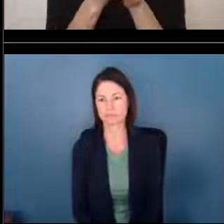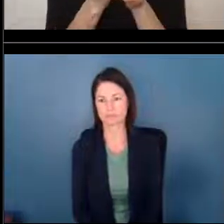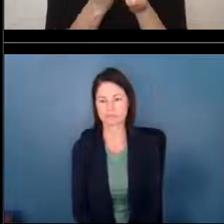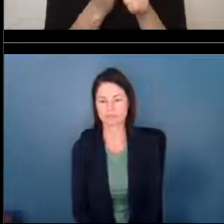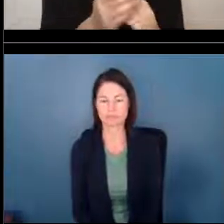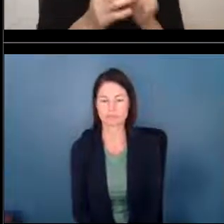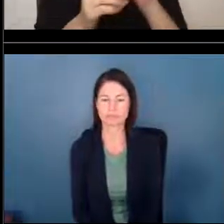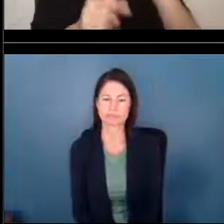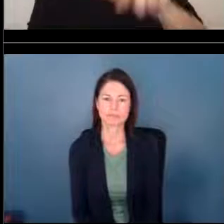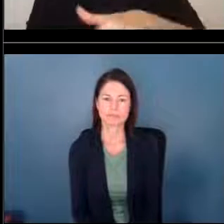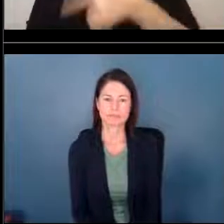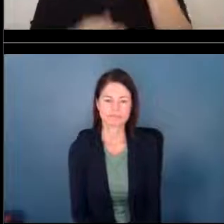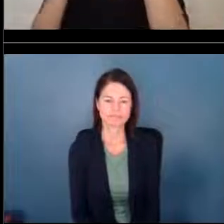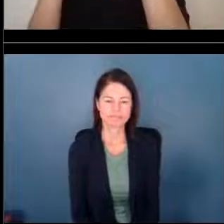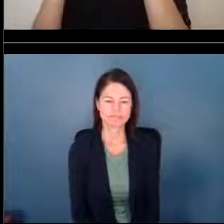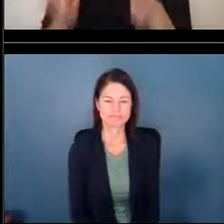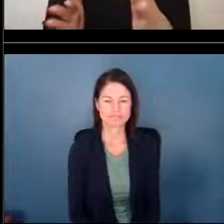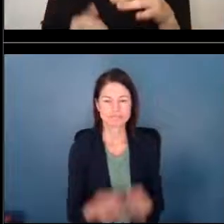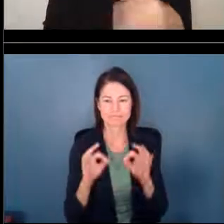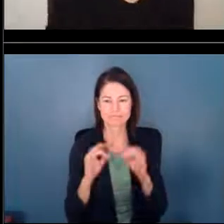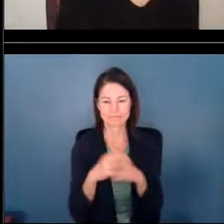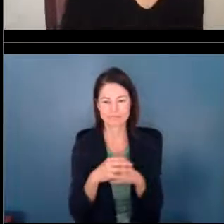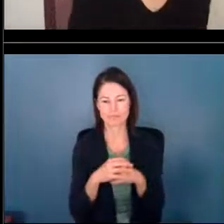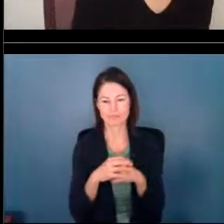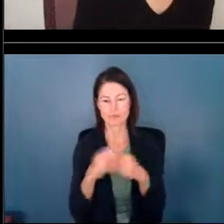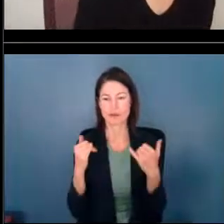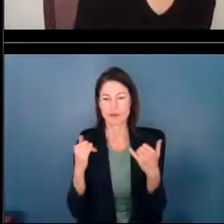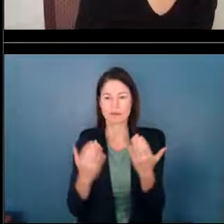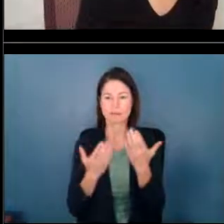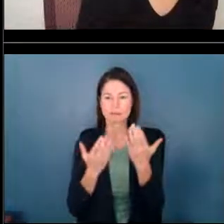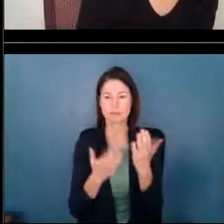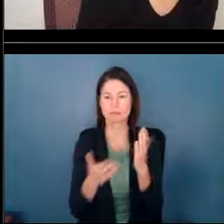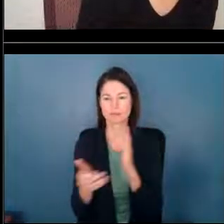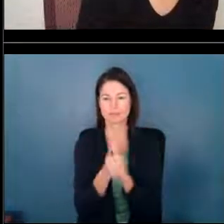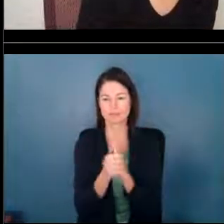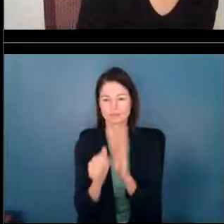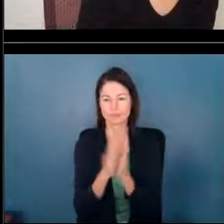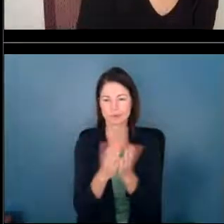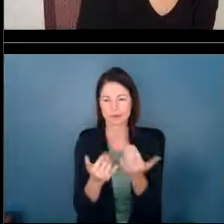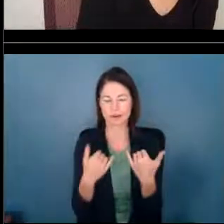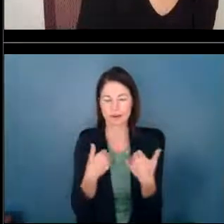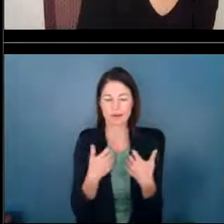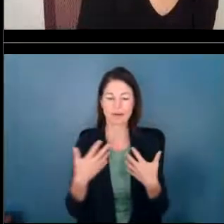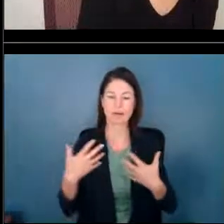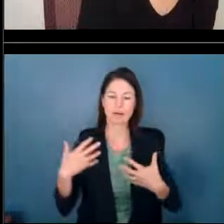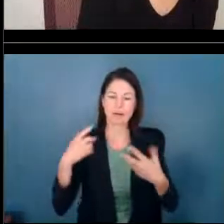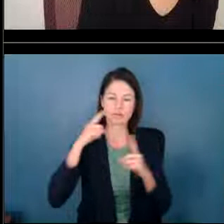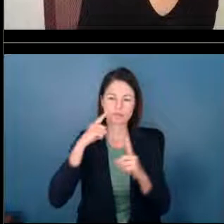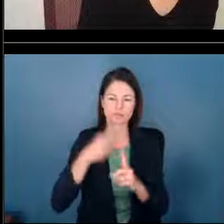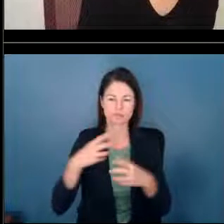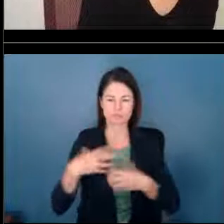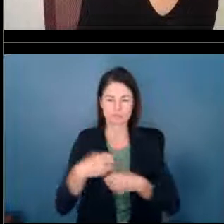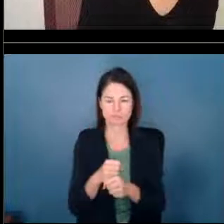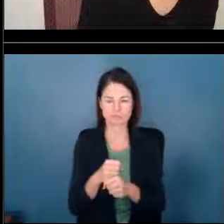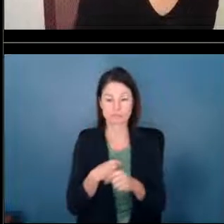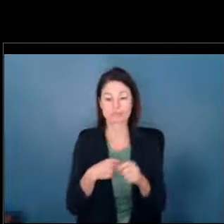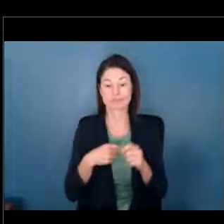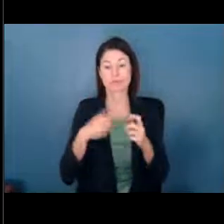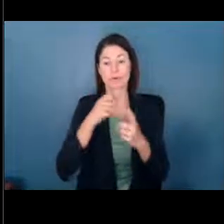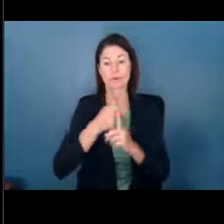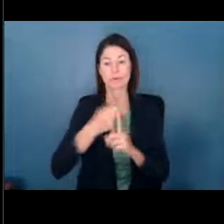and is included as an attachment to the book item. For the sake of brevity, I won't go into the specific comments unless